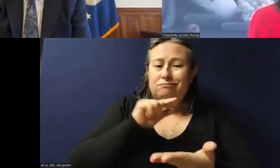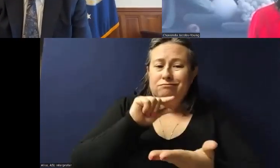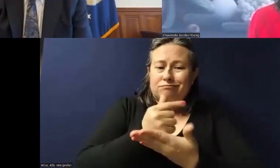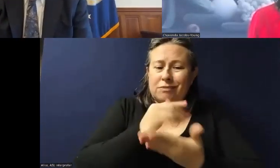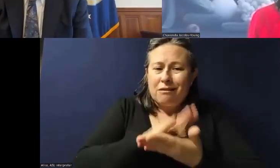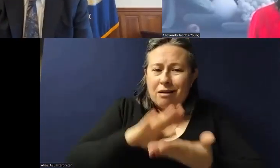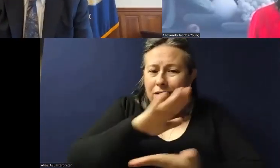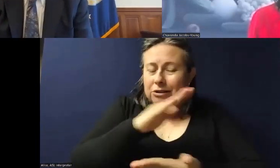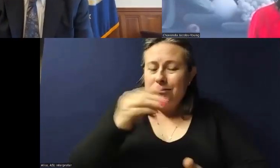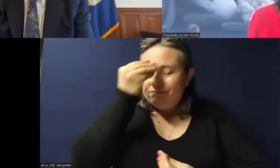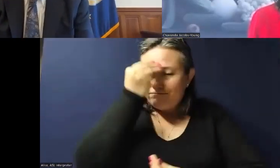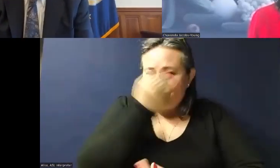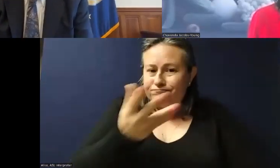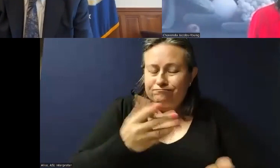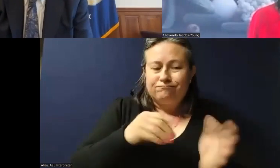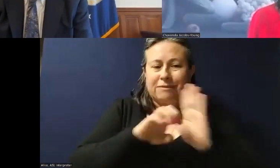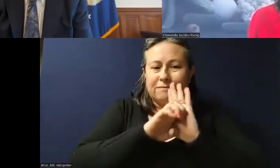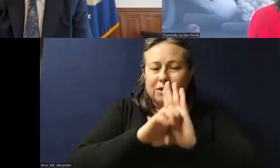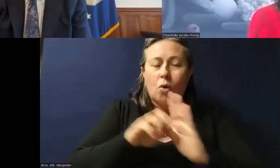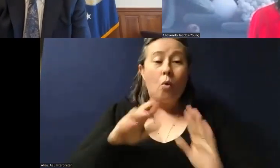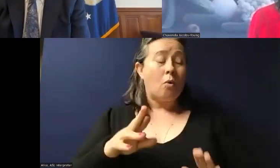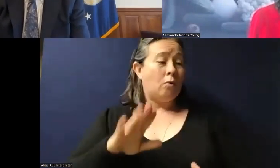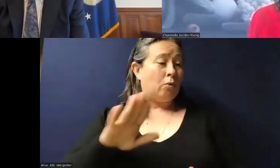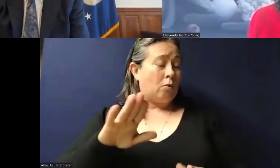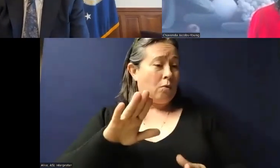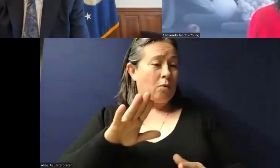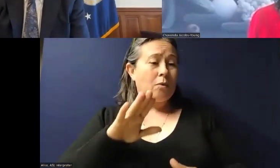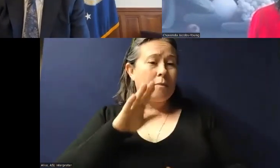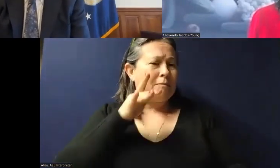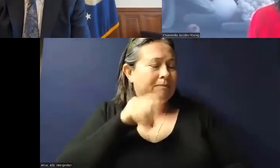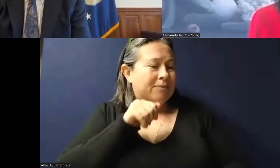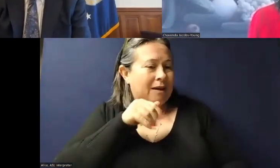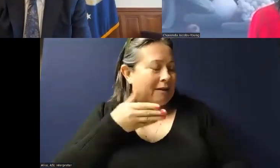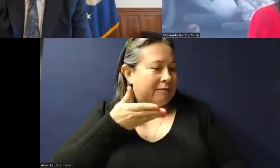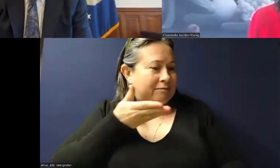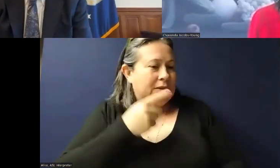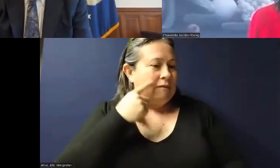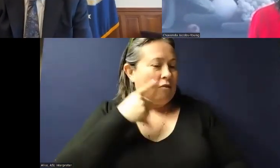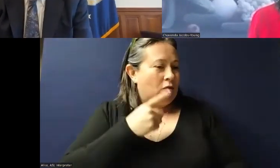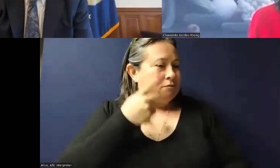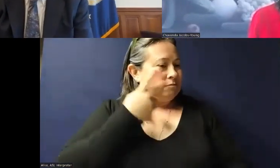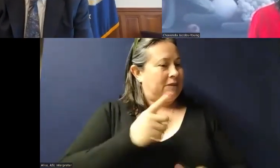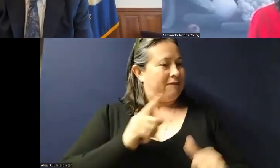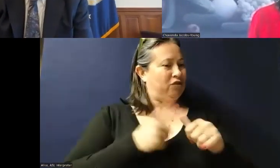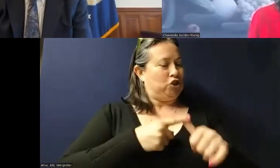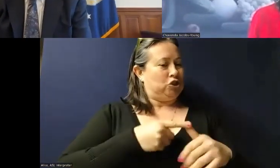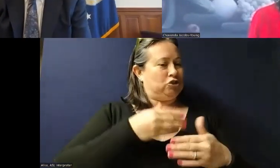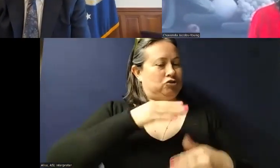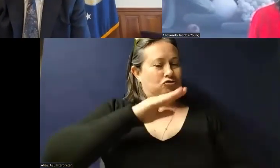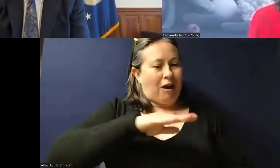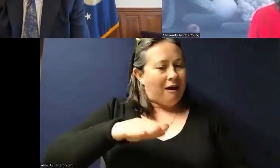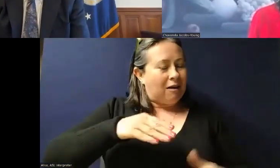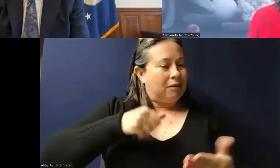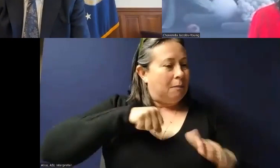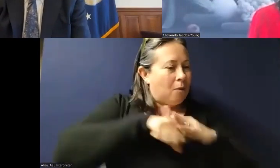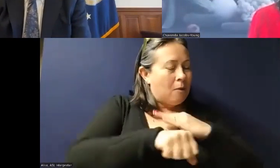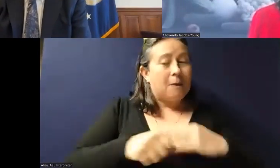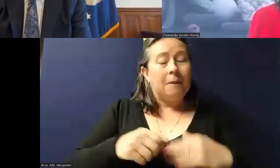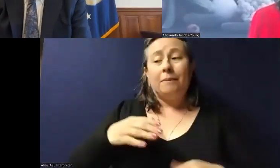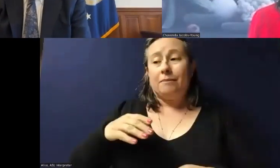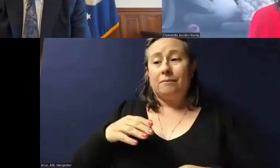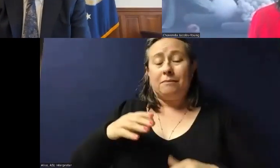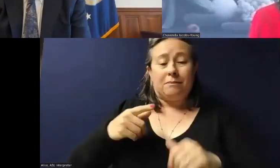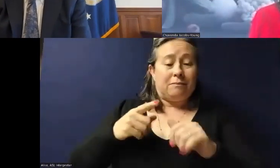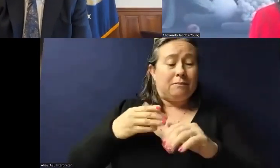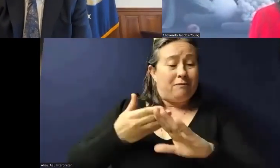mom's not there to witness your first child, which occurred in my life. My mom died a month and a half before my first son